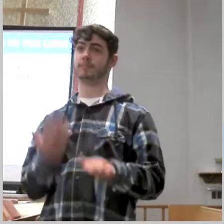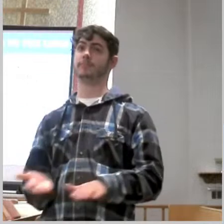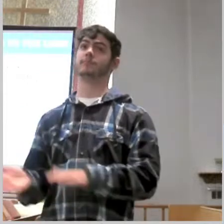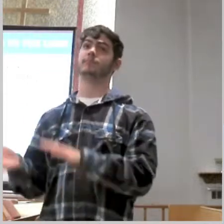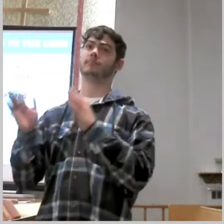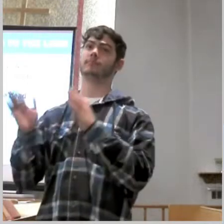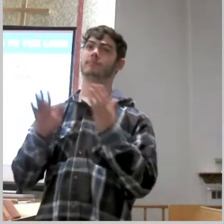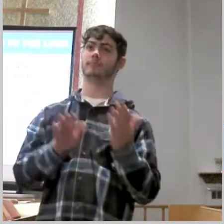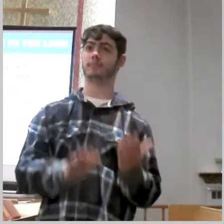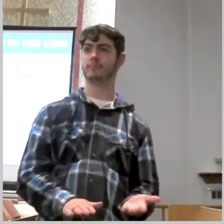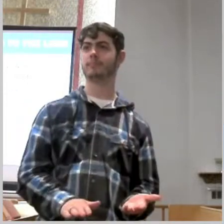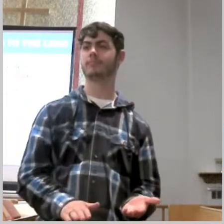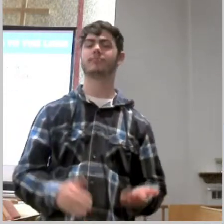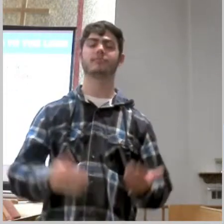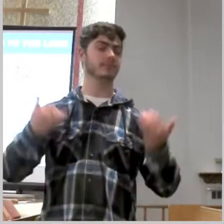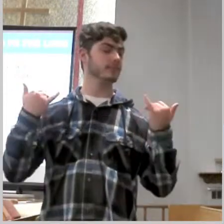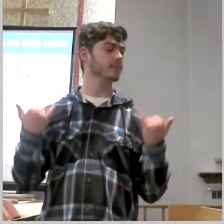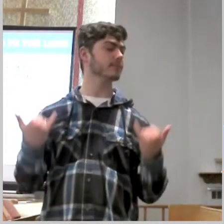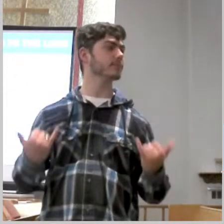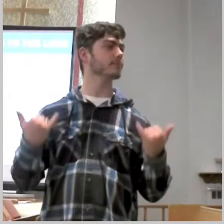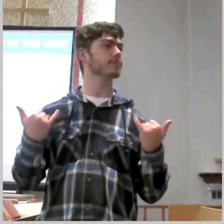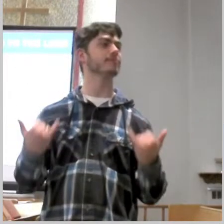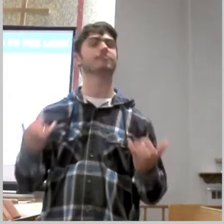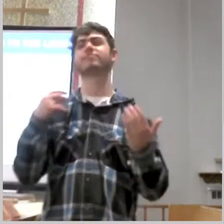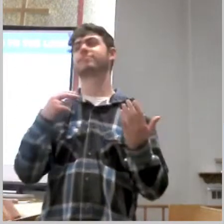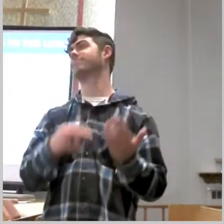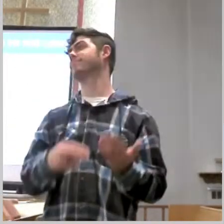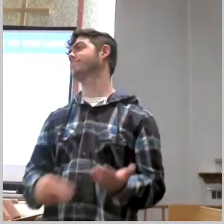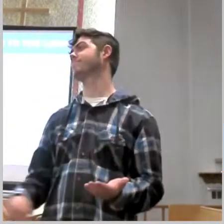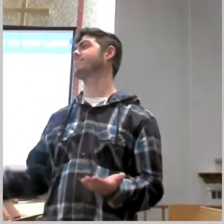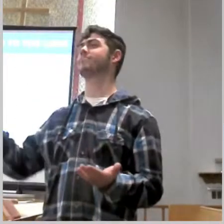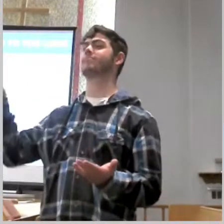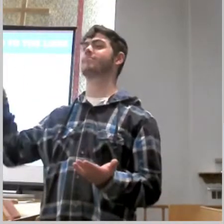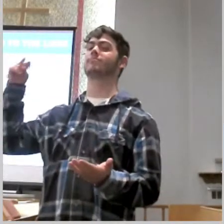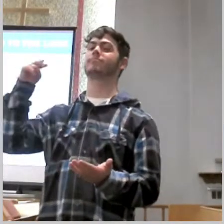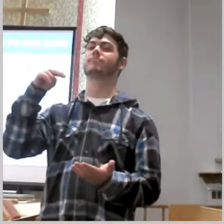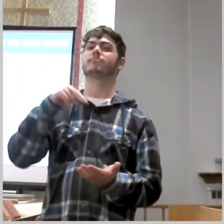Jesus is risen from the